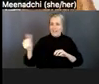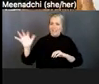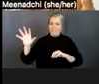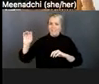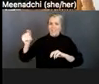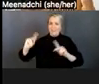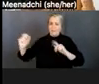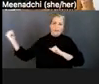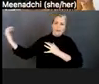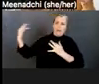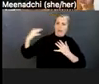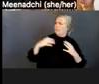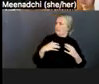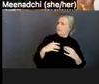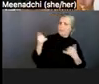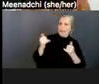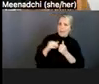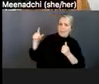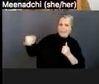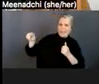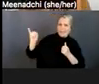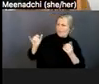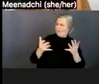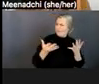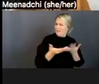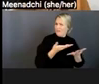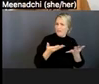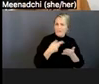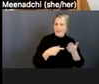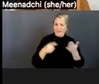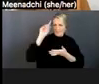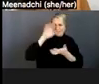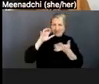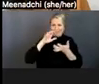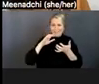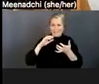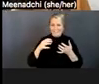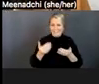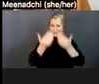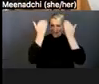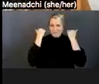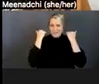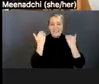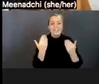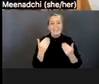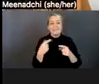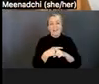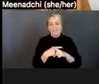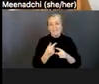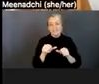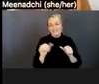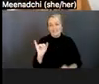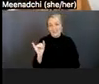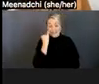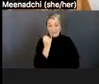are suddenly now you have to play with all those people, it gets really confusing and really overwhelming. And conflict again is very similar. If you and